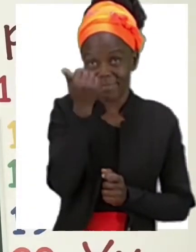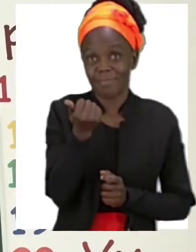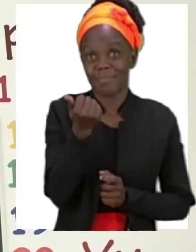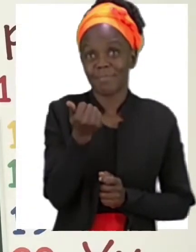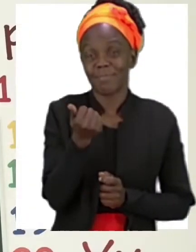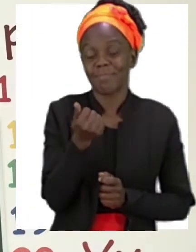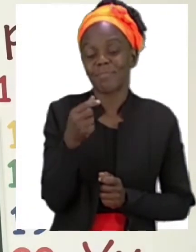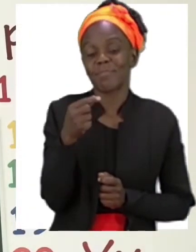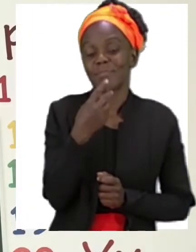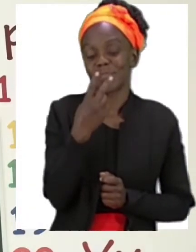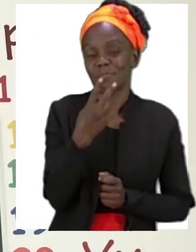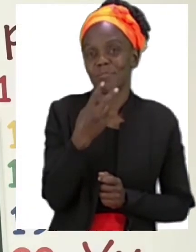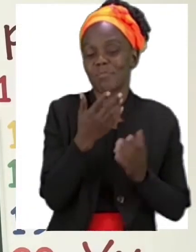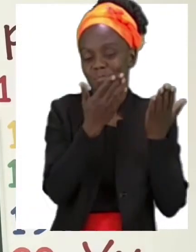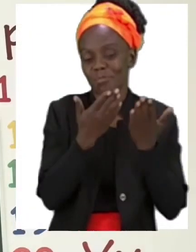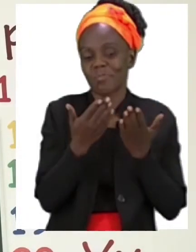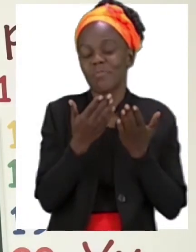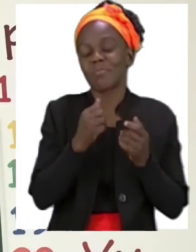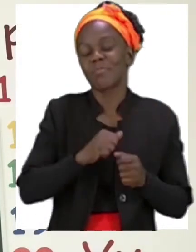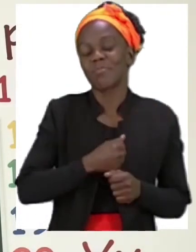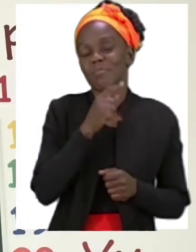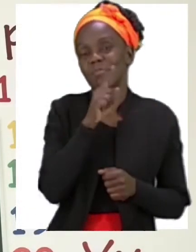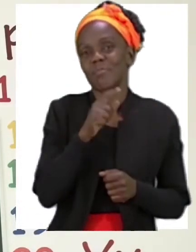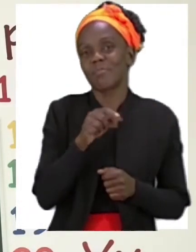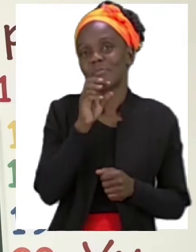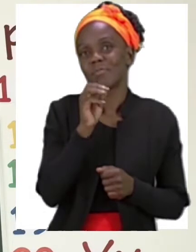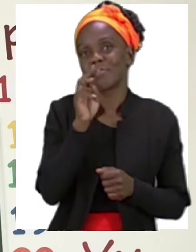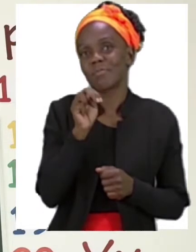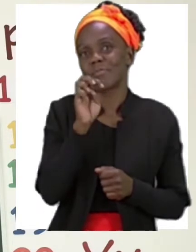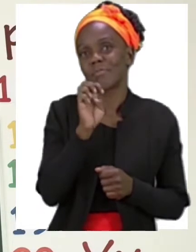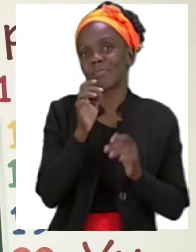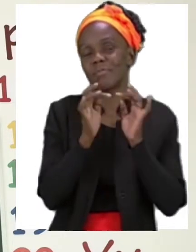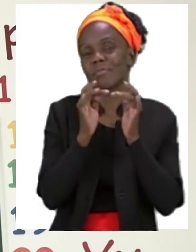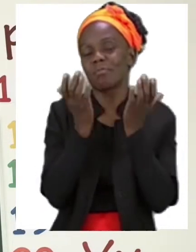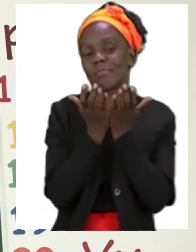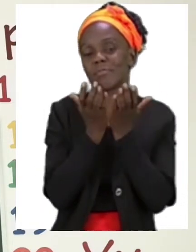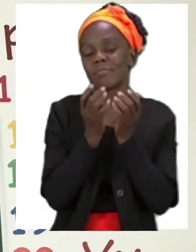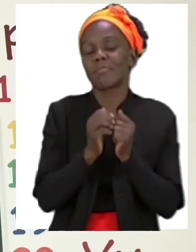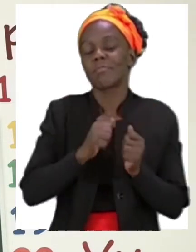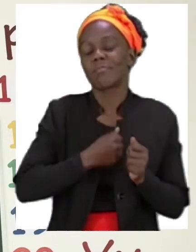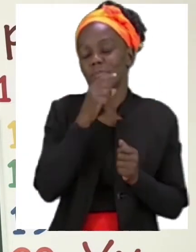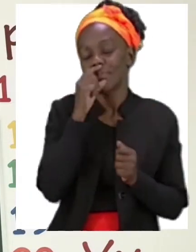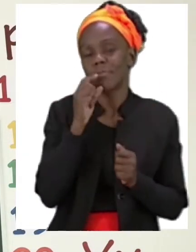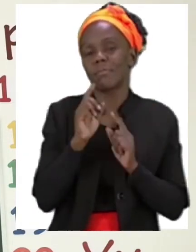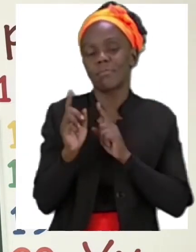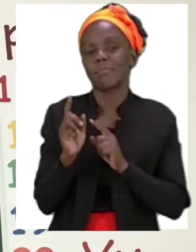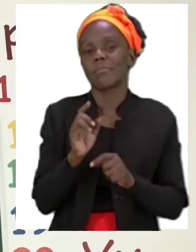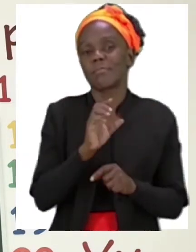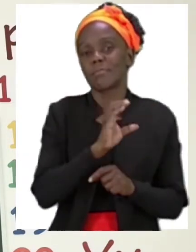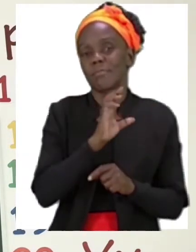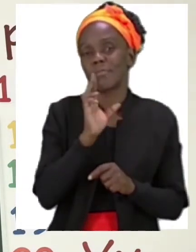Hello grade 2s and welcome to My Zone Online School. My name is